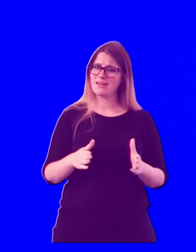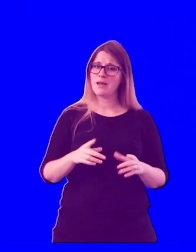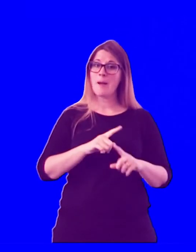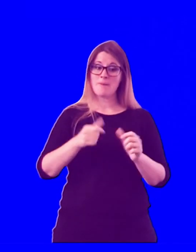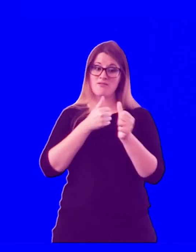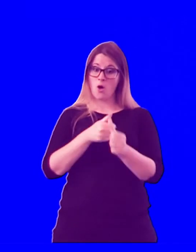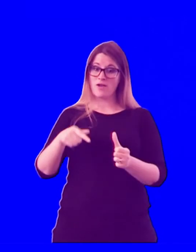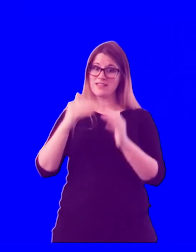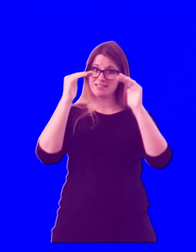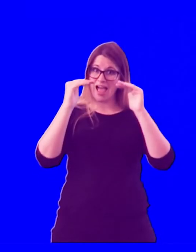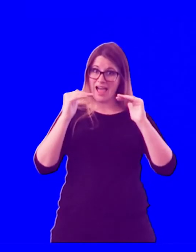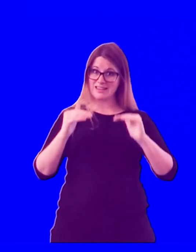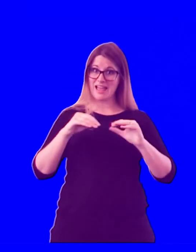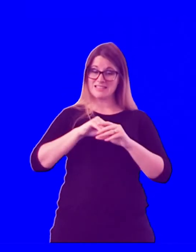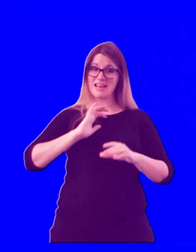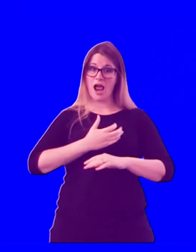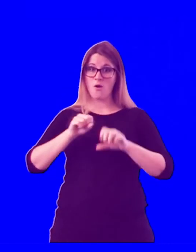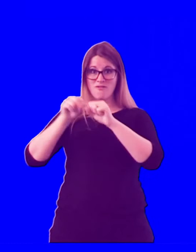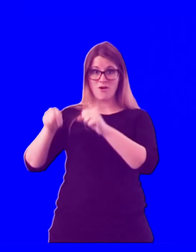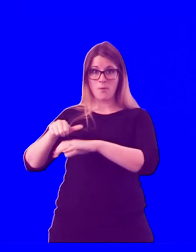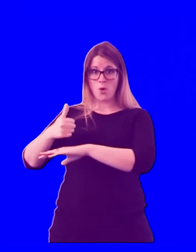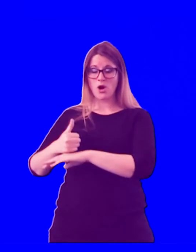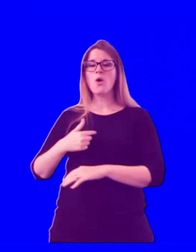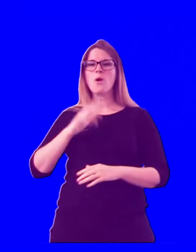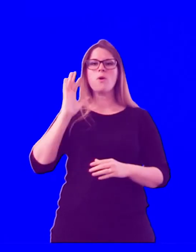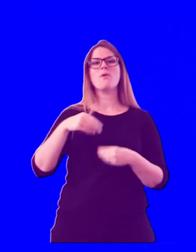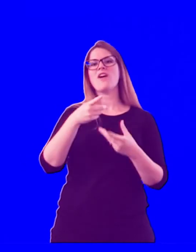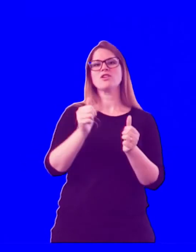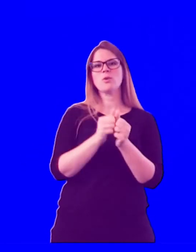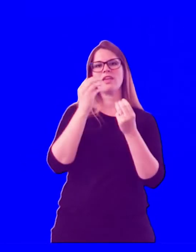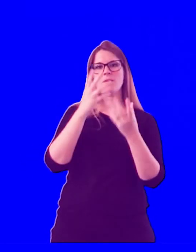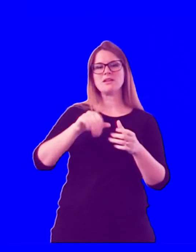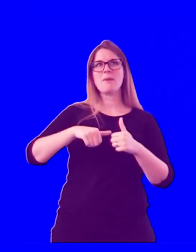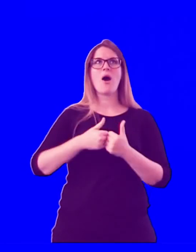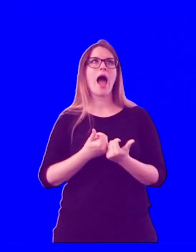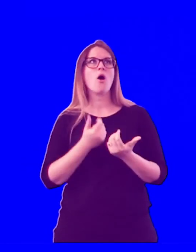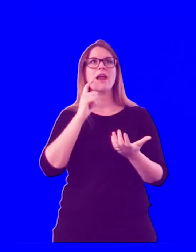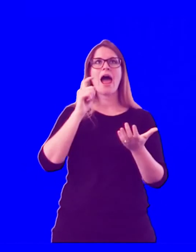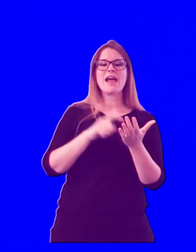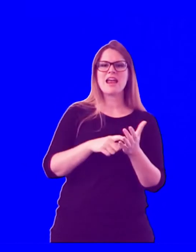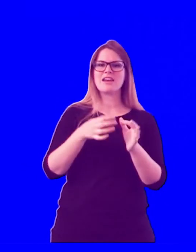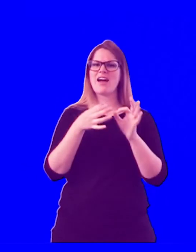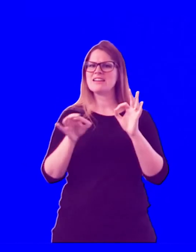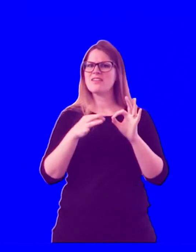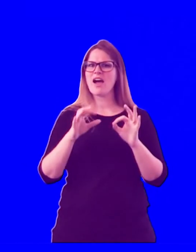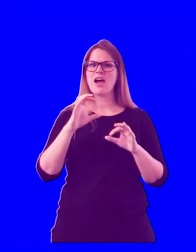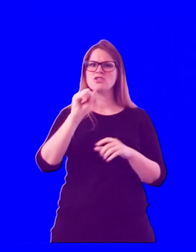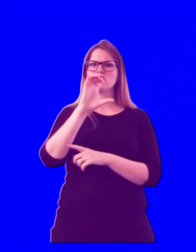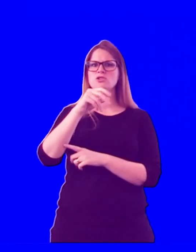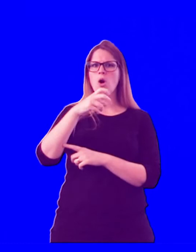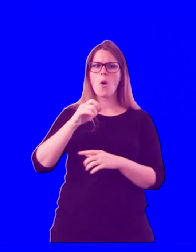following the guidelines that we've laid out in our framework, we provided you with information about how to identify and define the scope